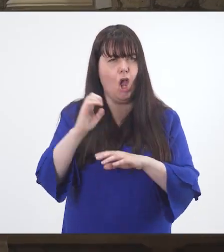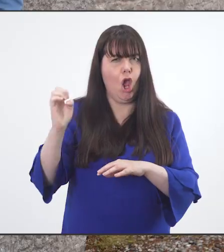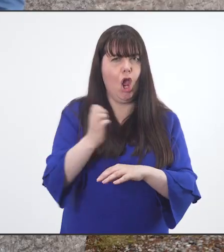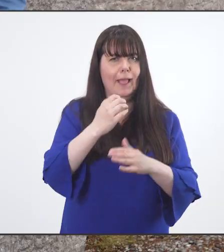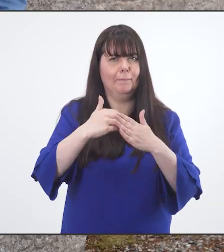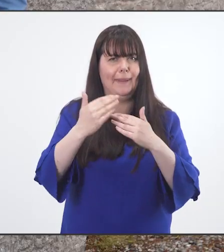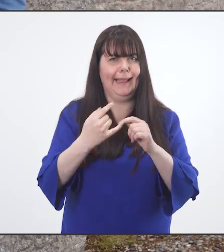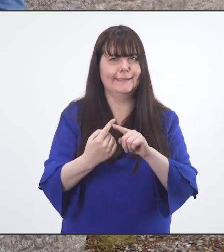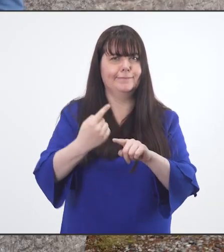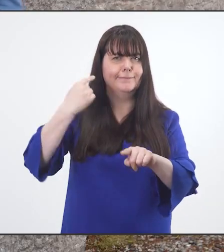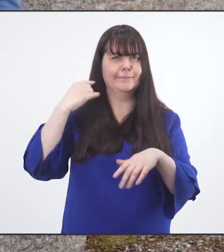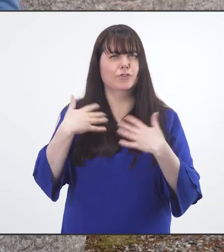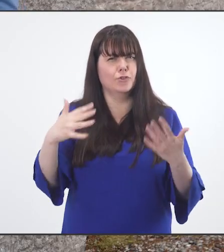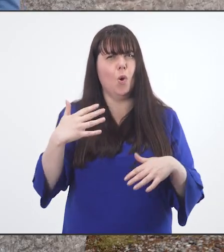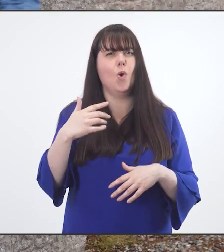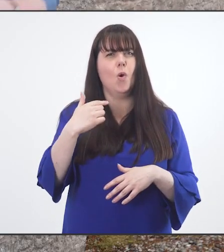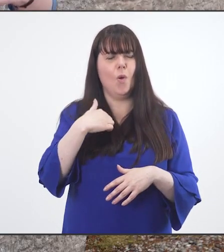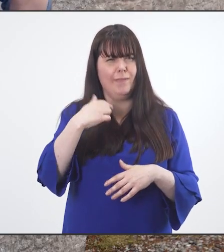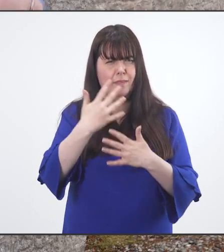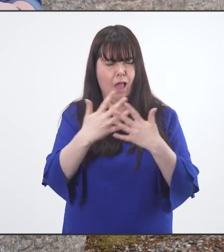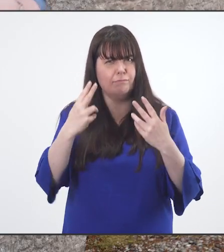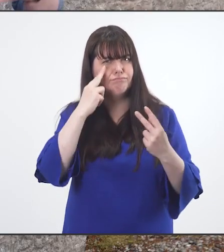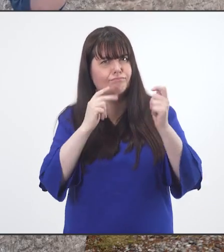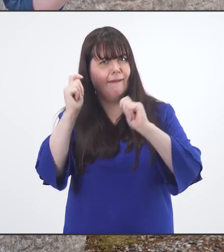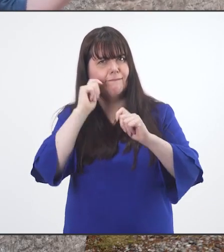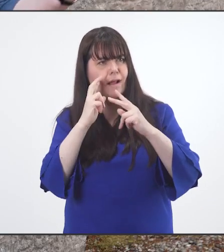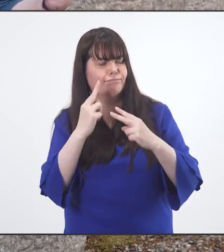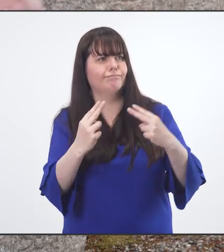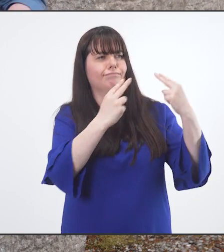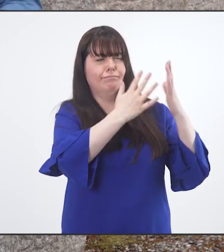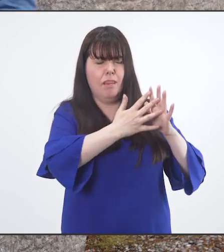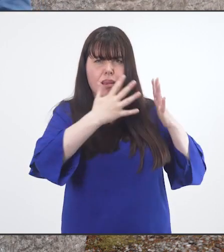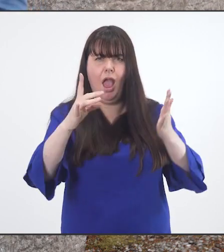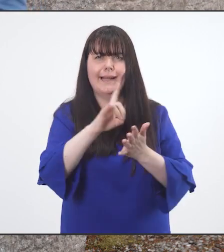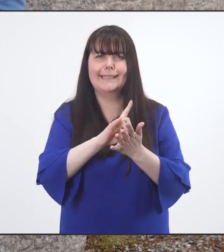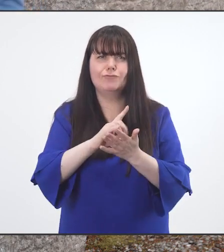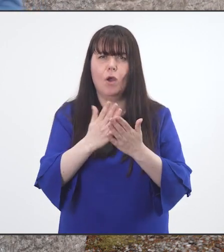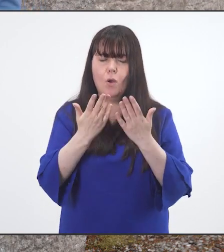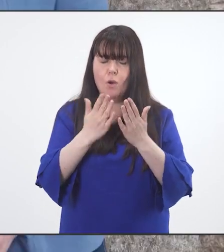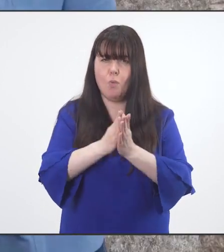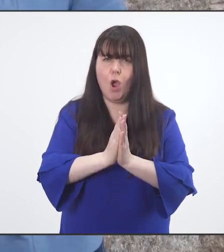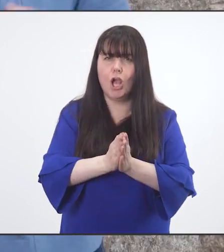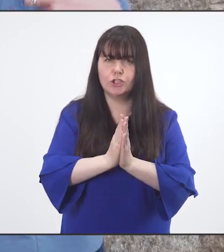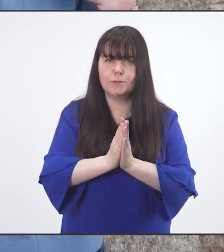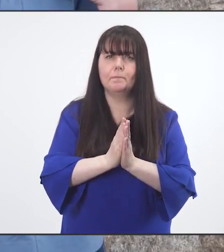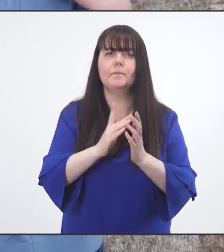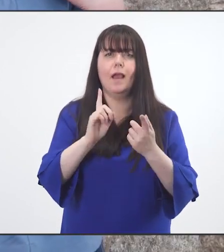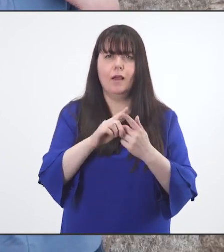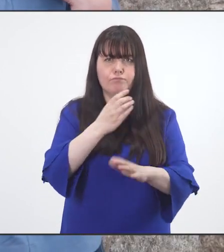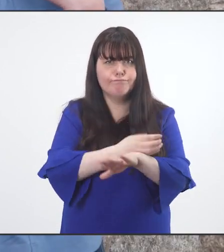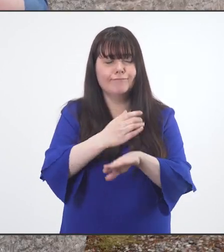one that is very sympathetic to the medieval style of the earlier buildings, and I think very